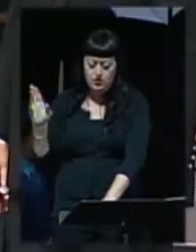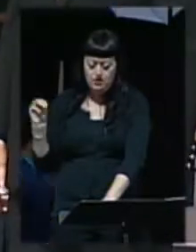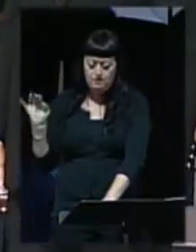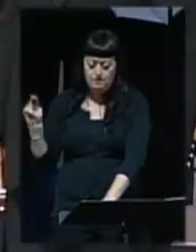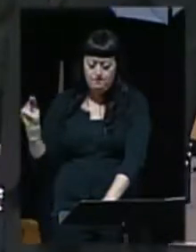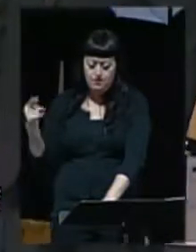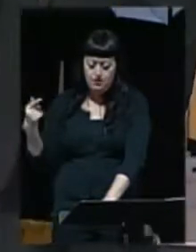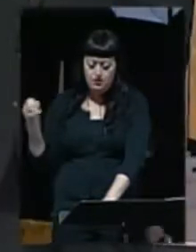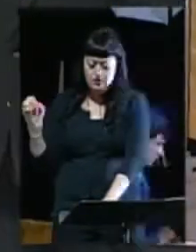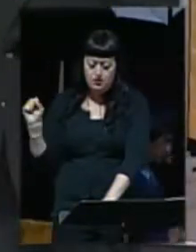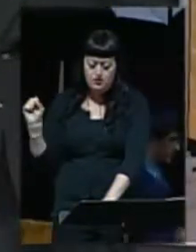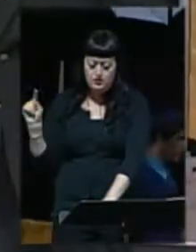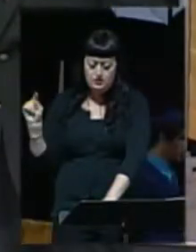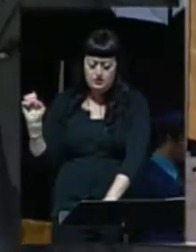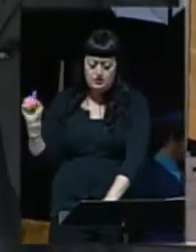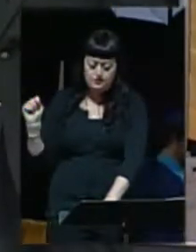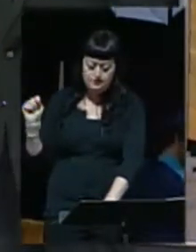Autumn Gossett.